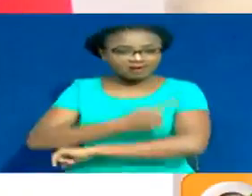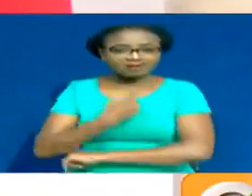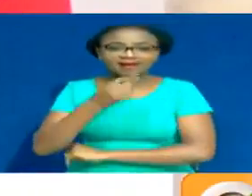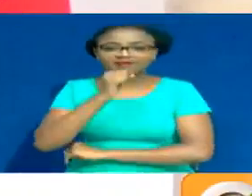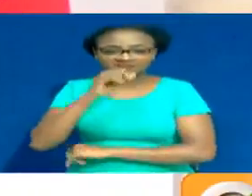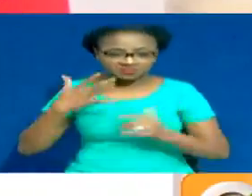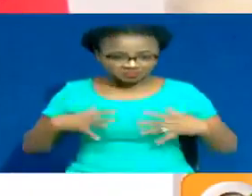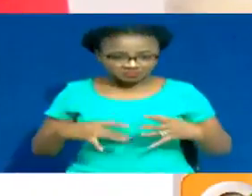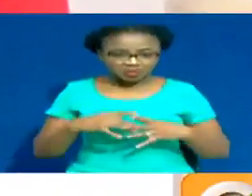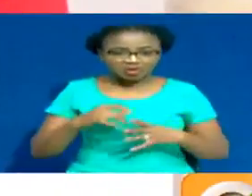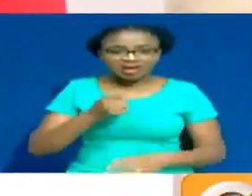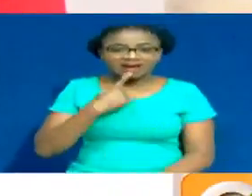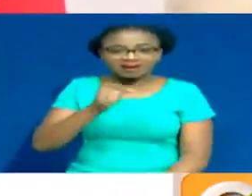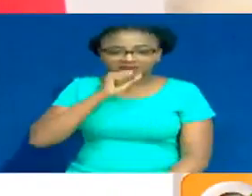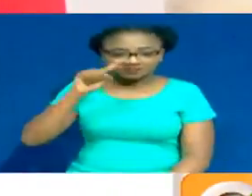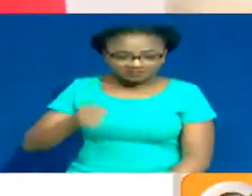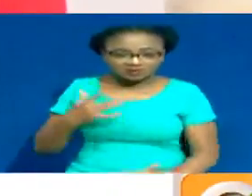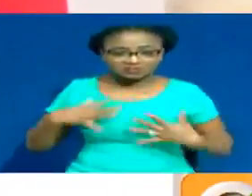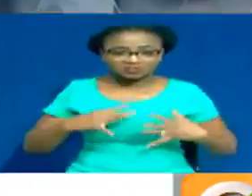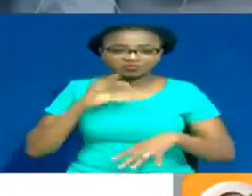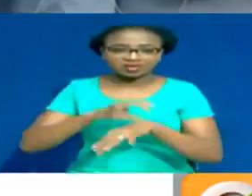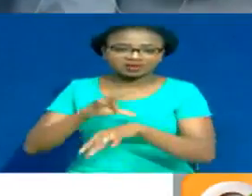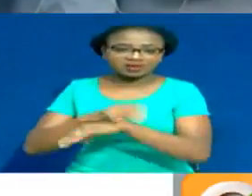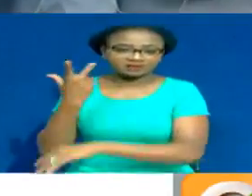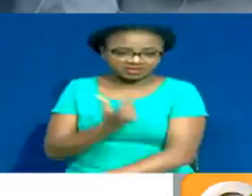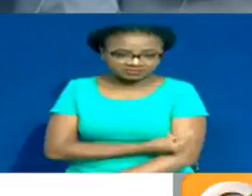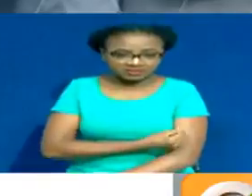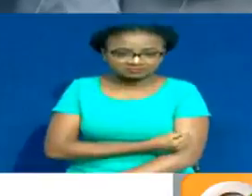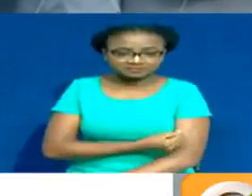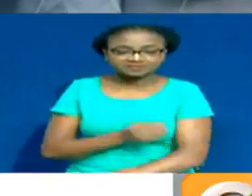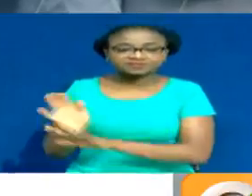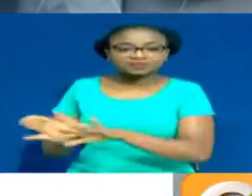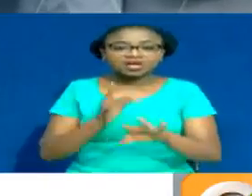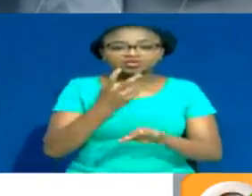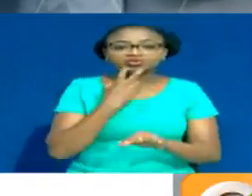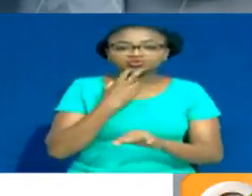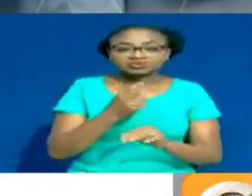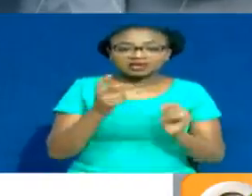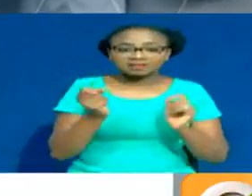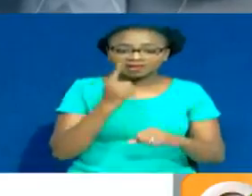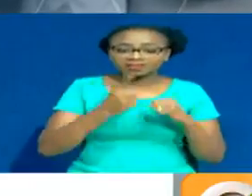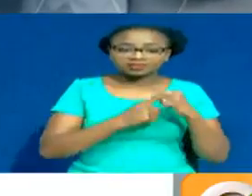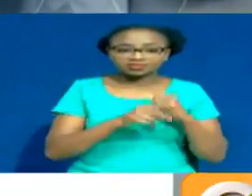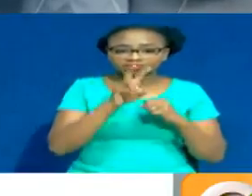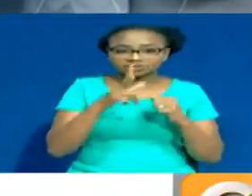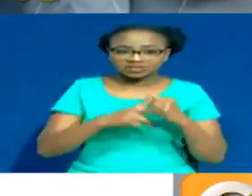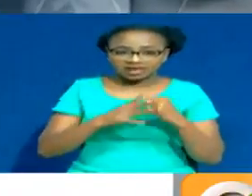day as of August of 2021. So far, Tuesday, June 29th,